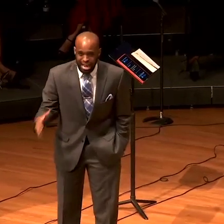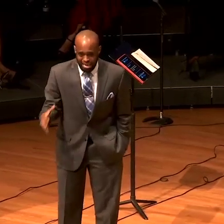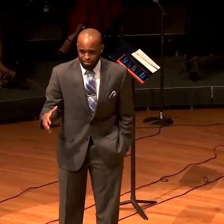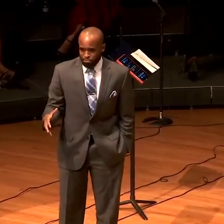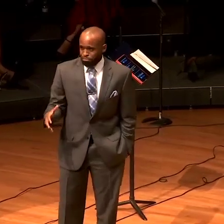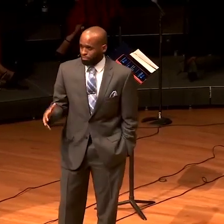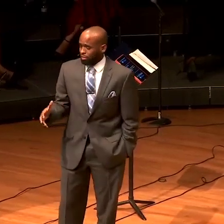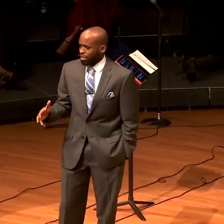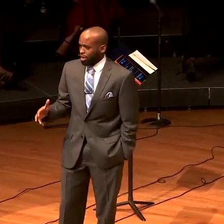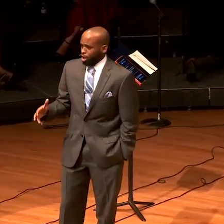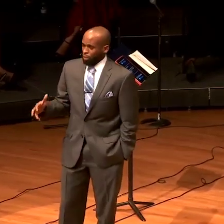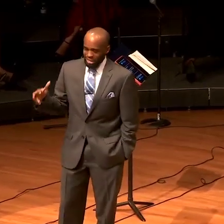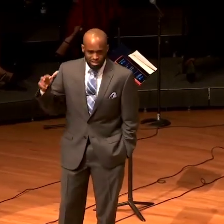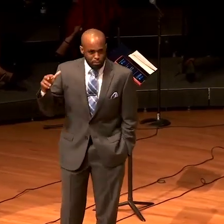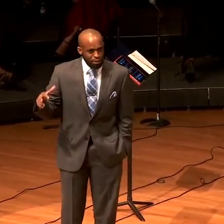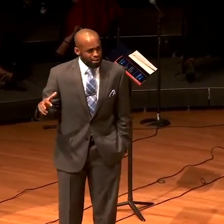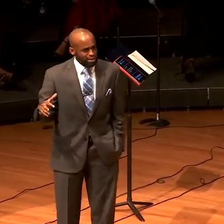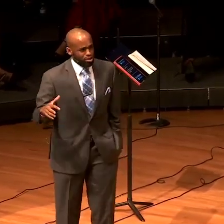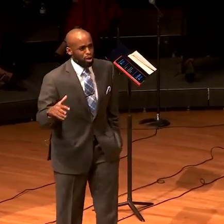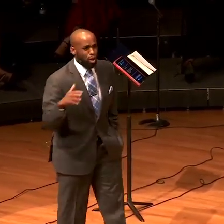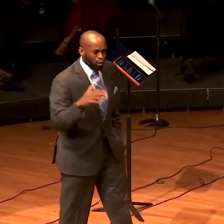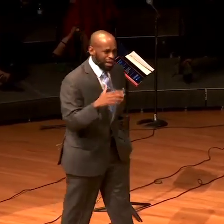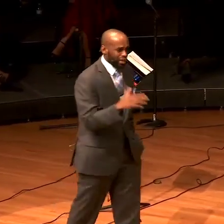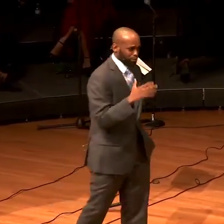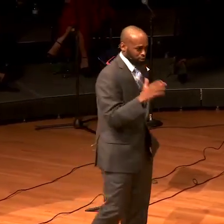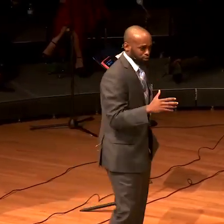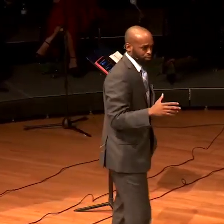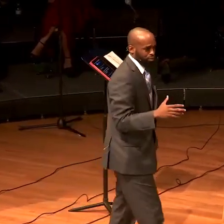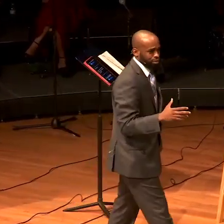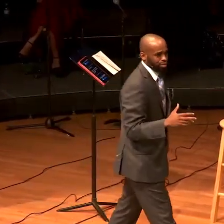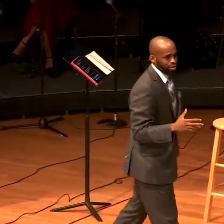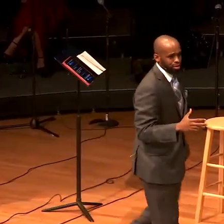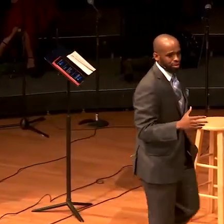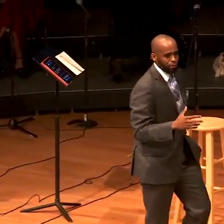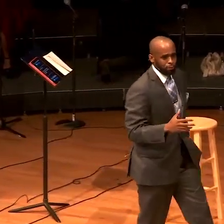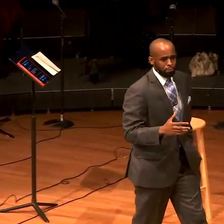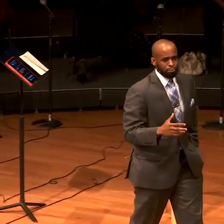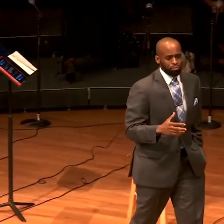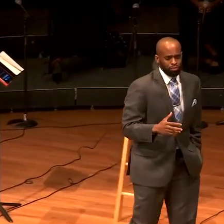all the time. We experience a whole lot of truth.